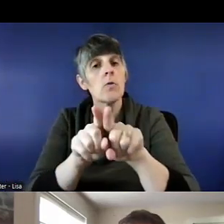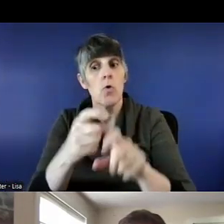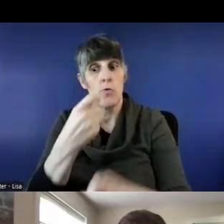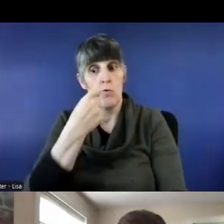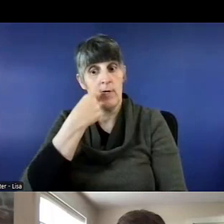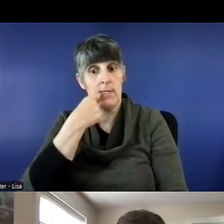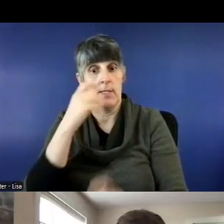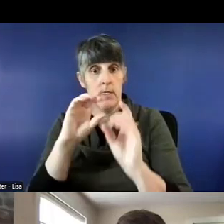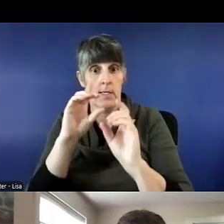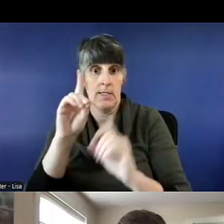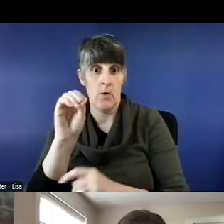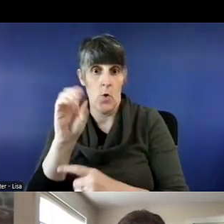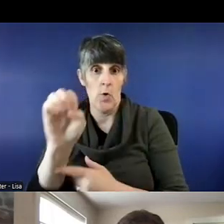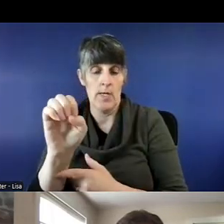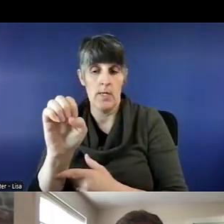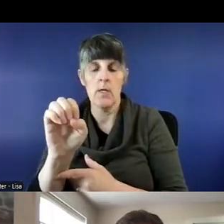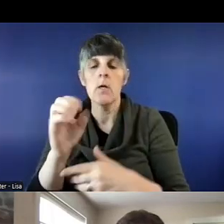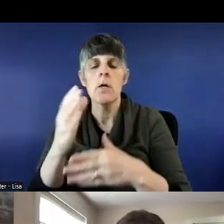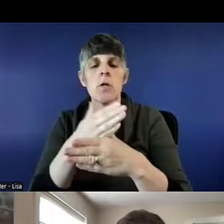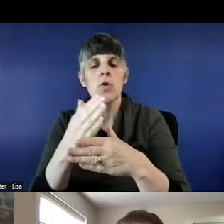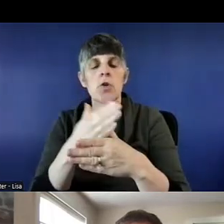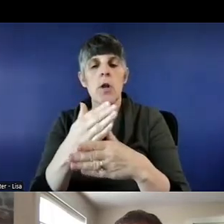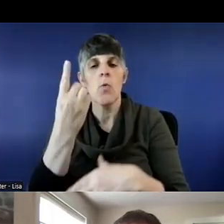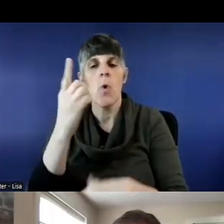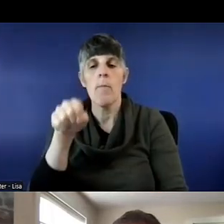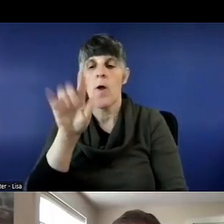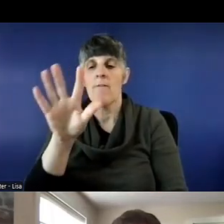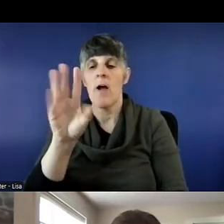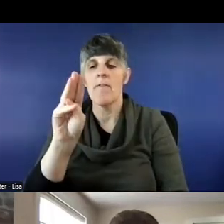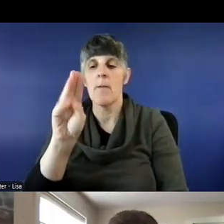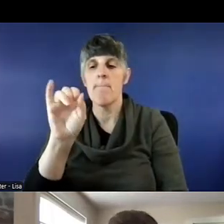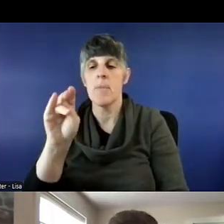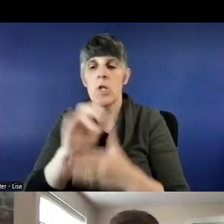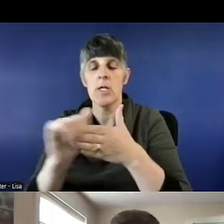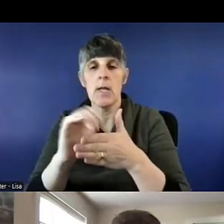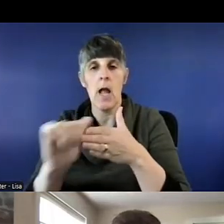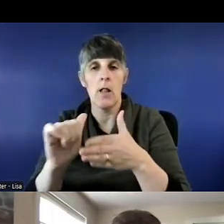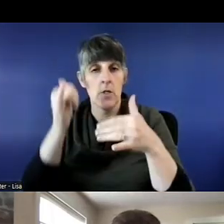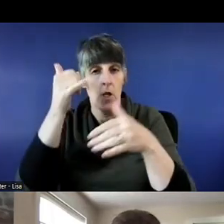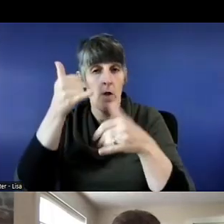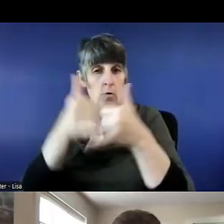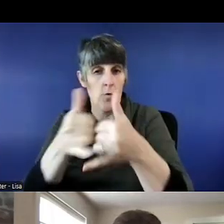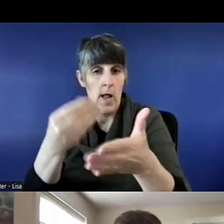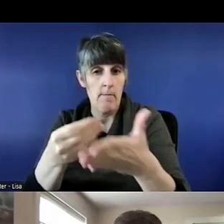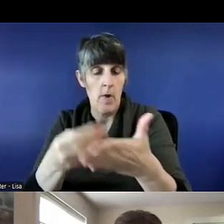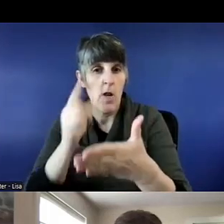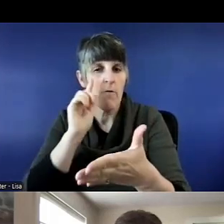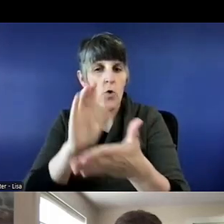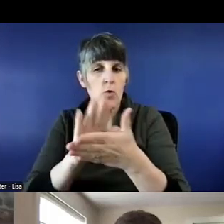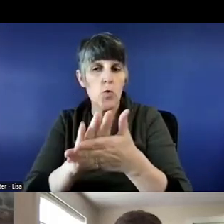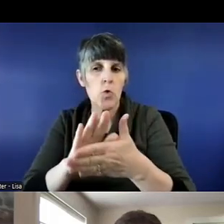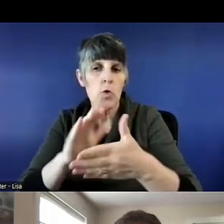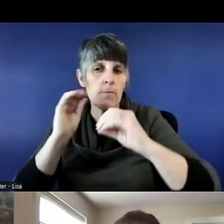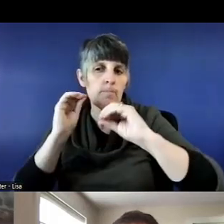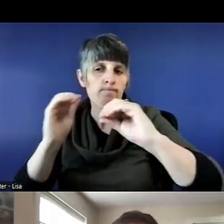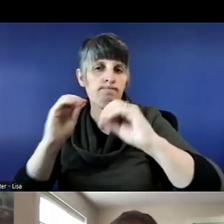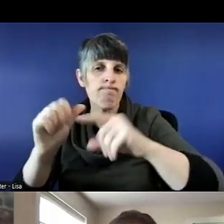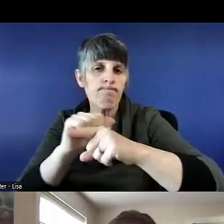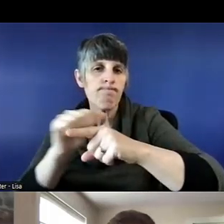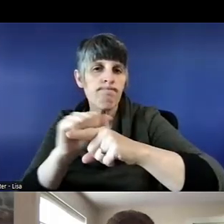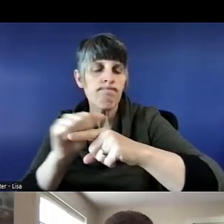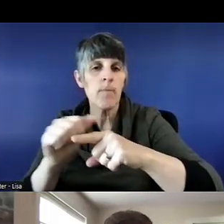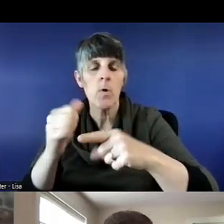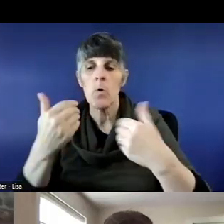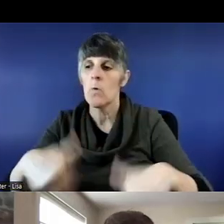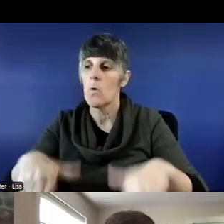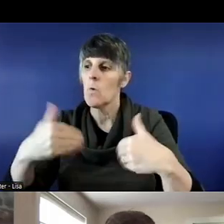recently, the Department of Ed released $1.5 million of grant money for schools to get training and had an